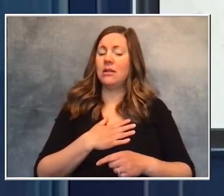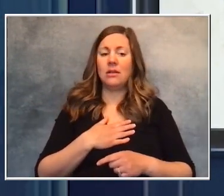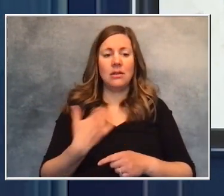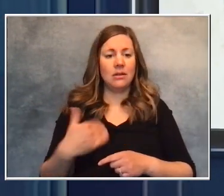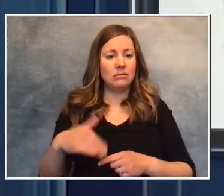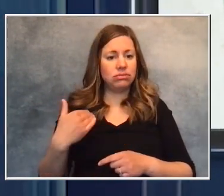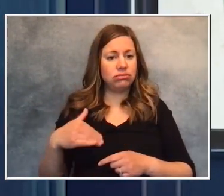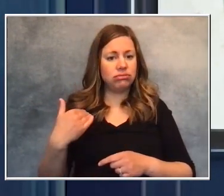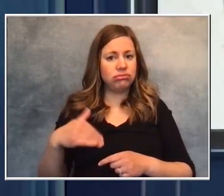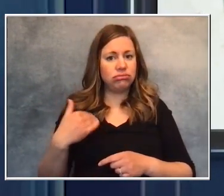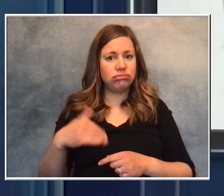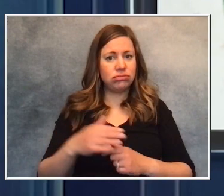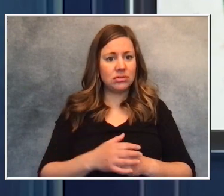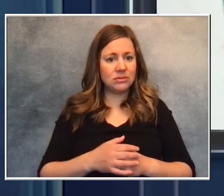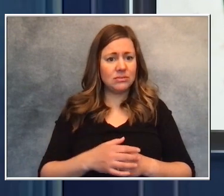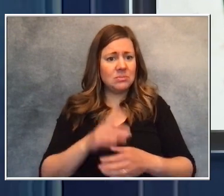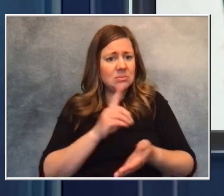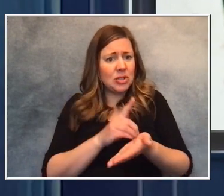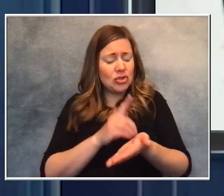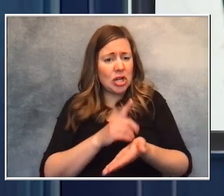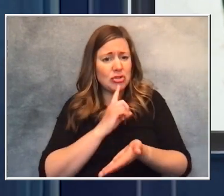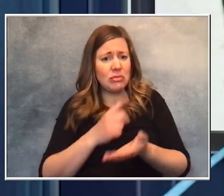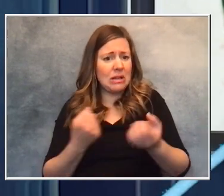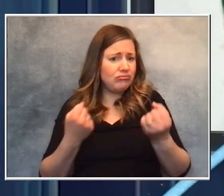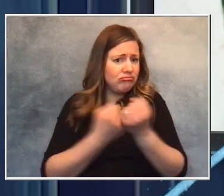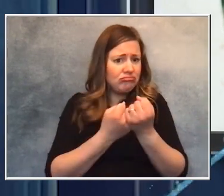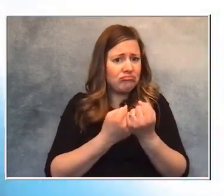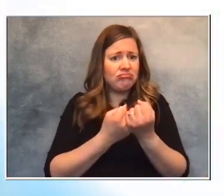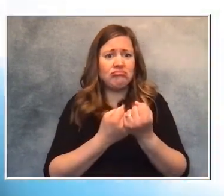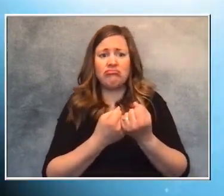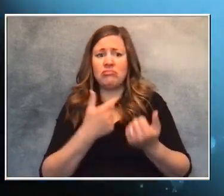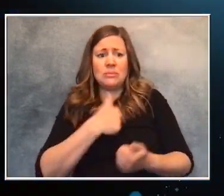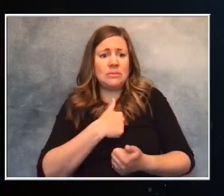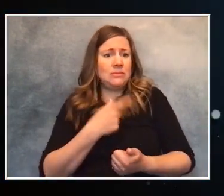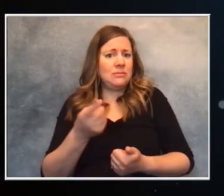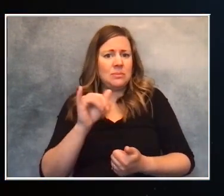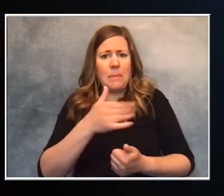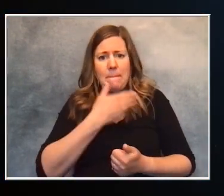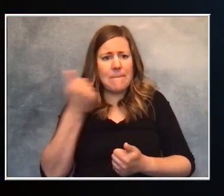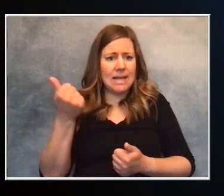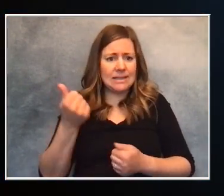Dr. Mubach's for me. He's the best.